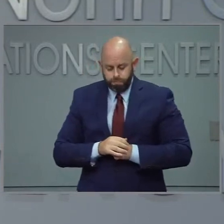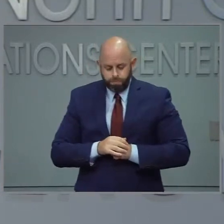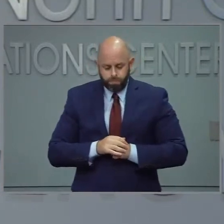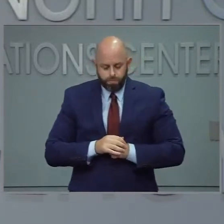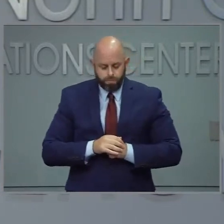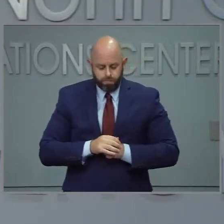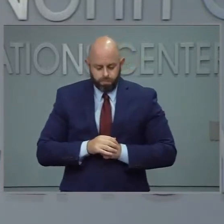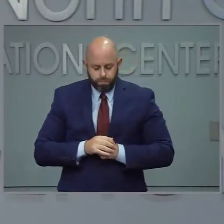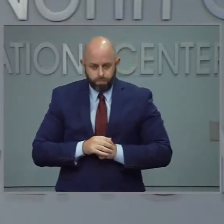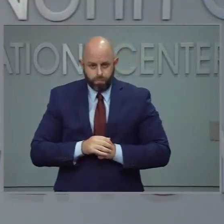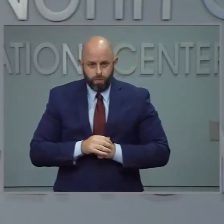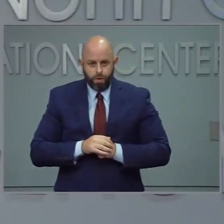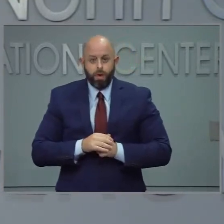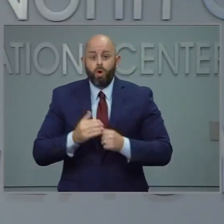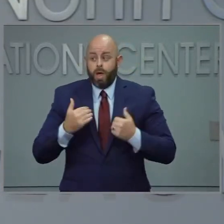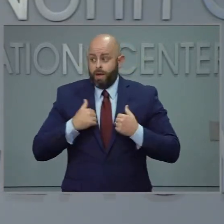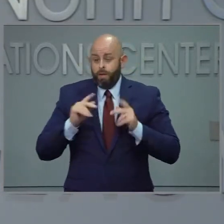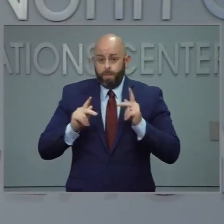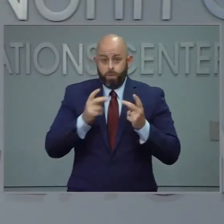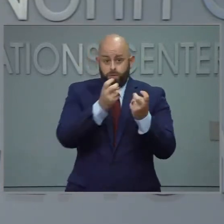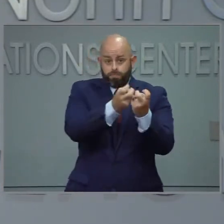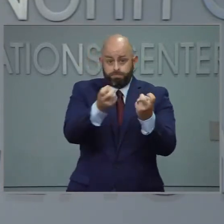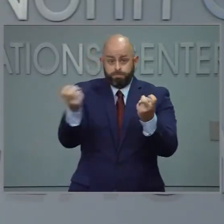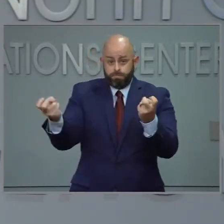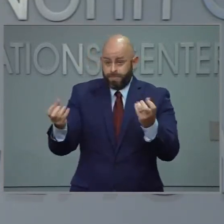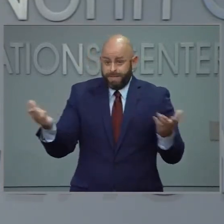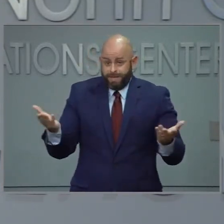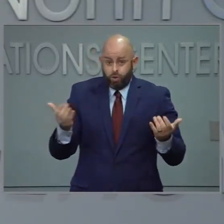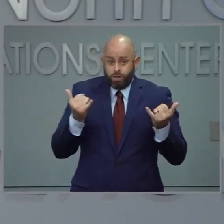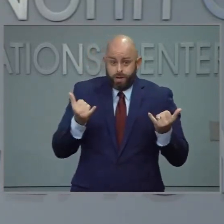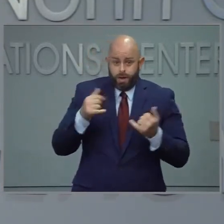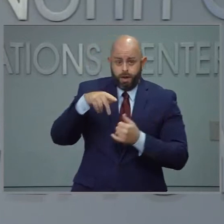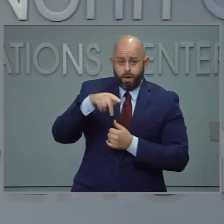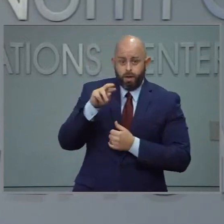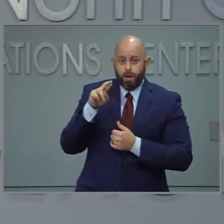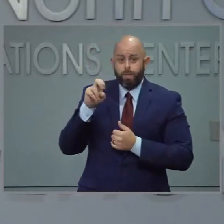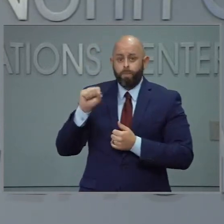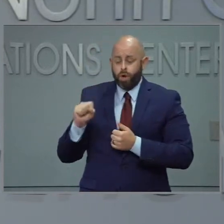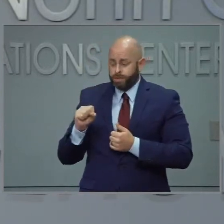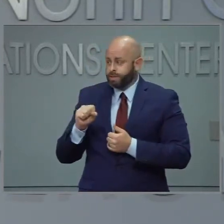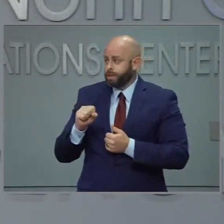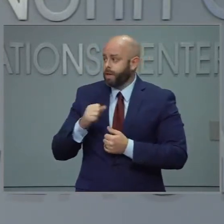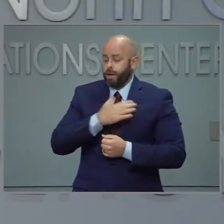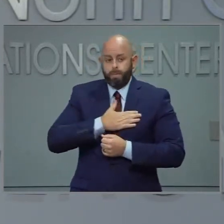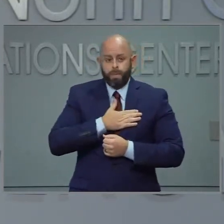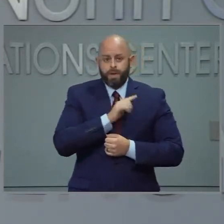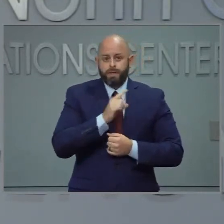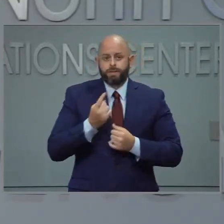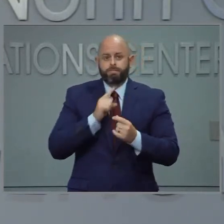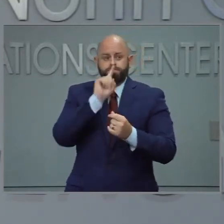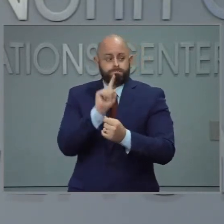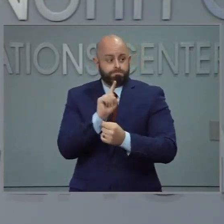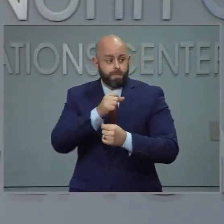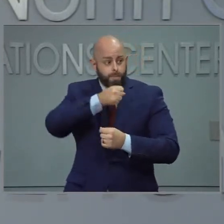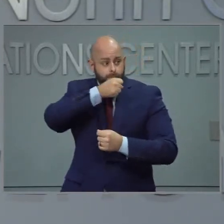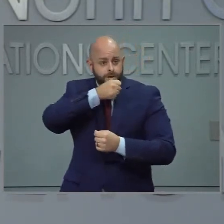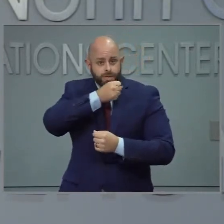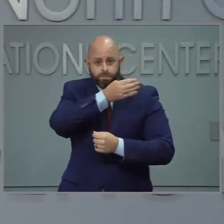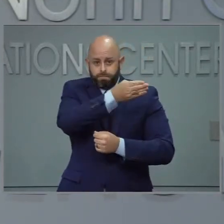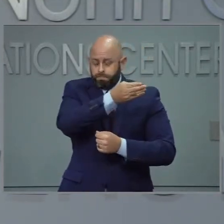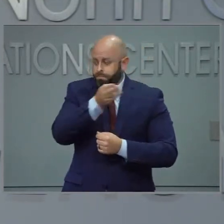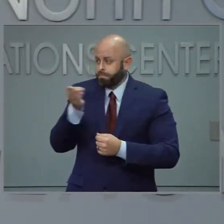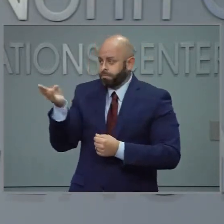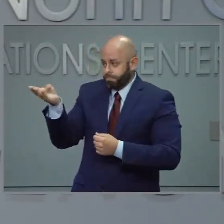We have people in the room today who are pressed, and if you'll take the side mics, and I'll be glad to take the